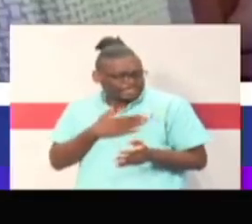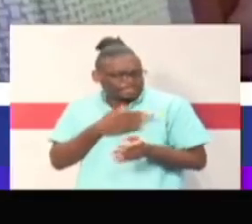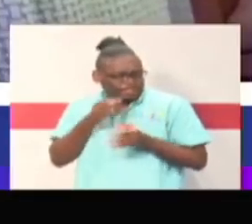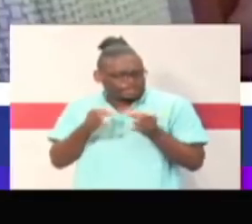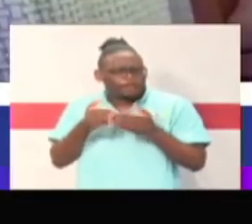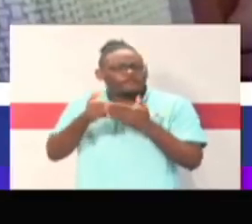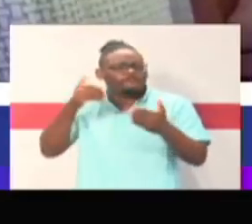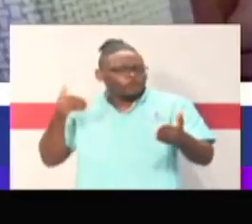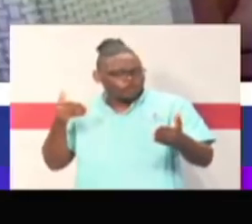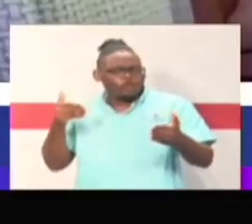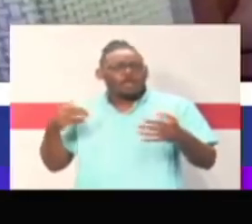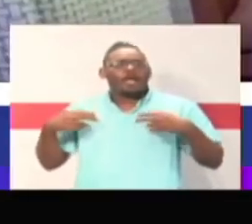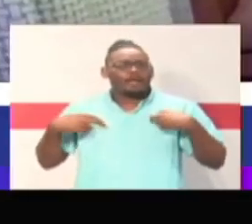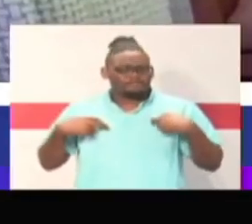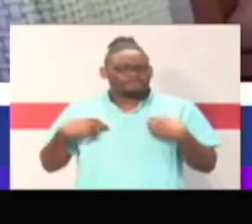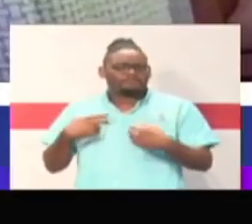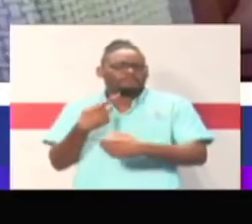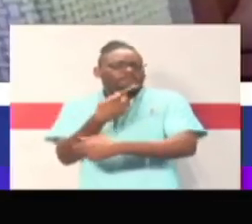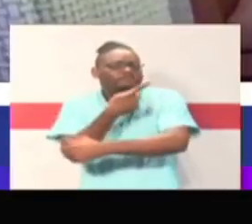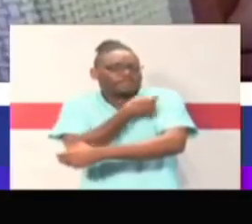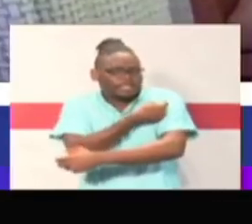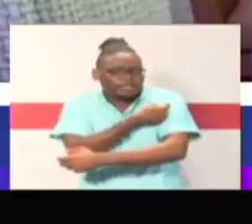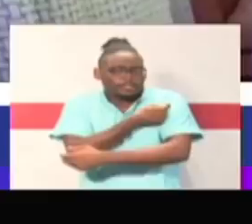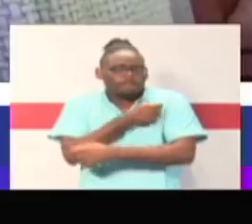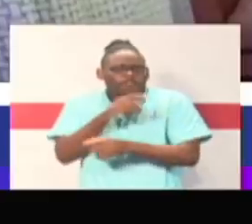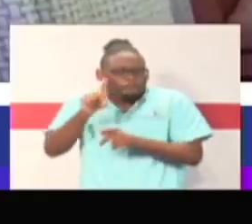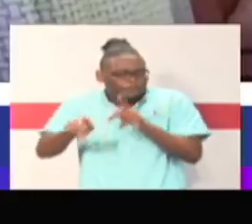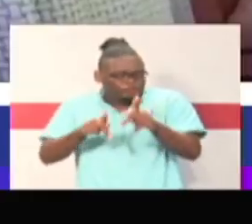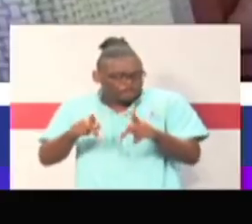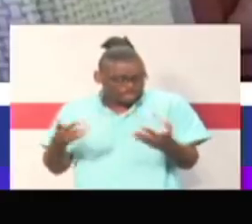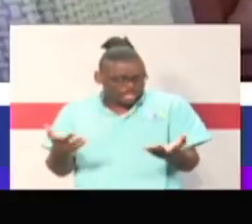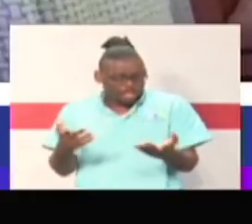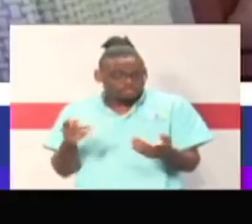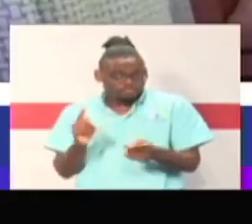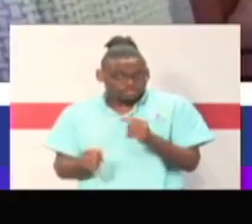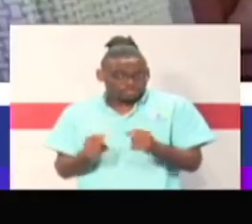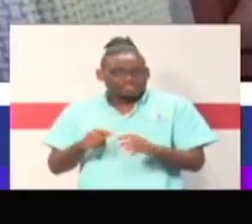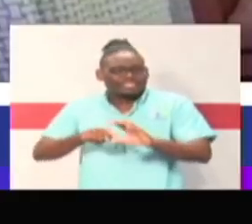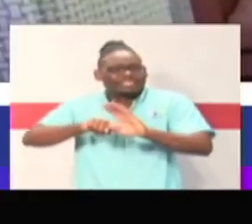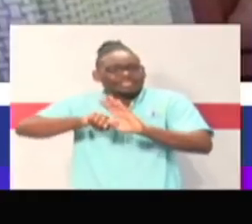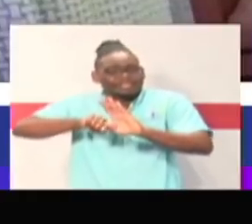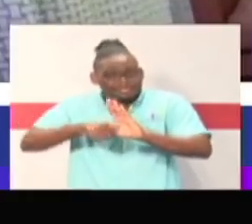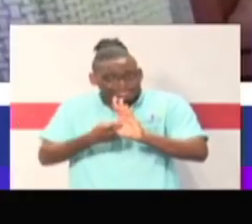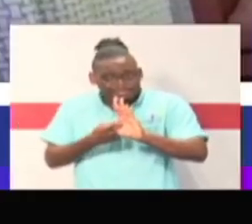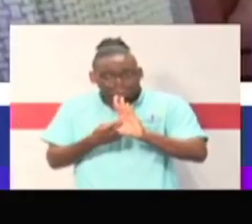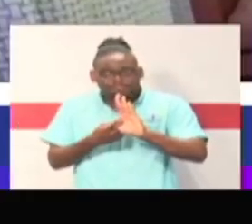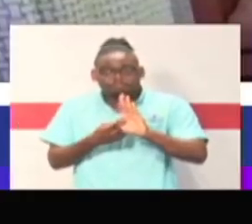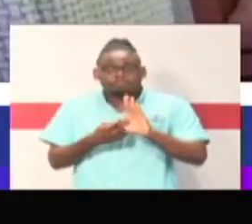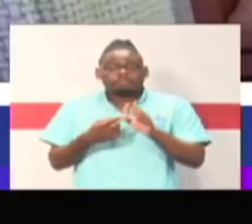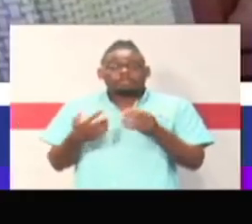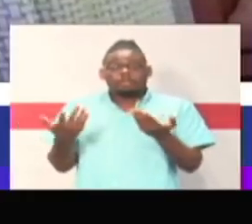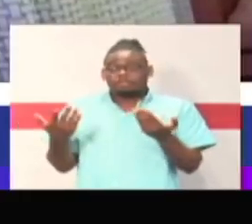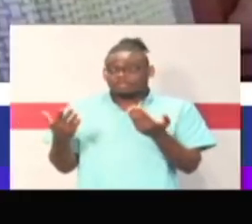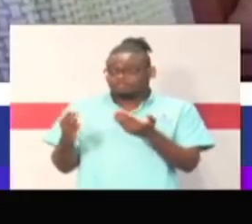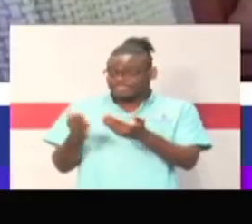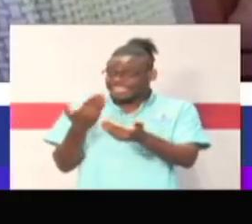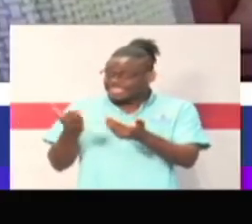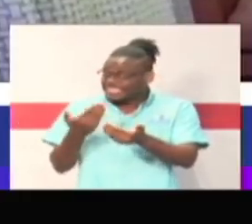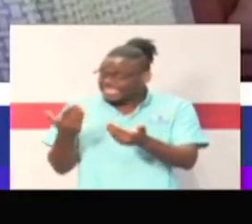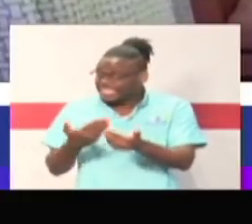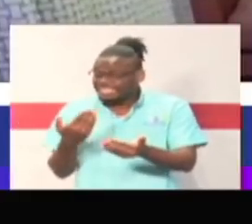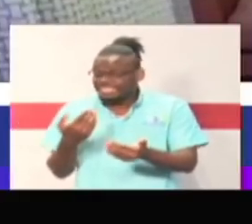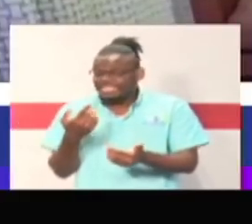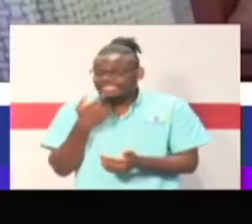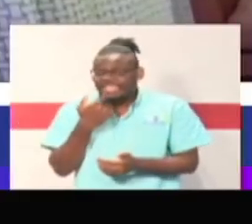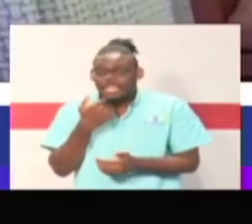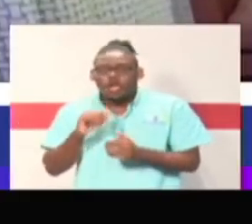vaccinated population or levels of vaccination going on, it was relatively easy to tell how many hospital spaces we